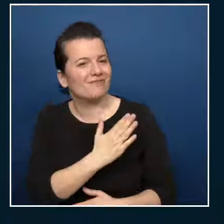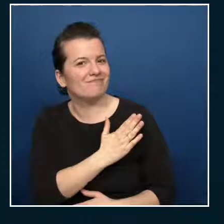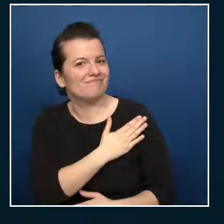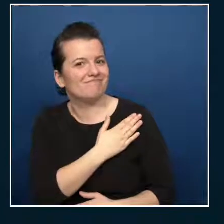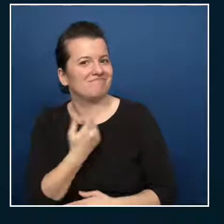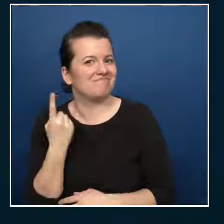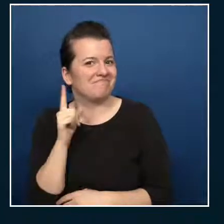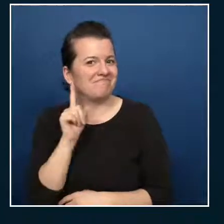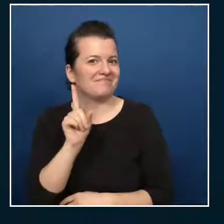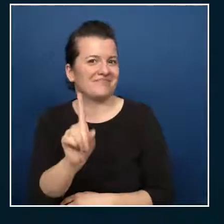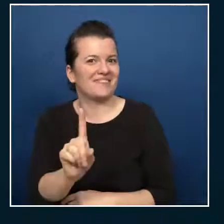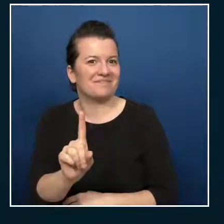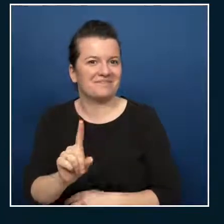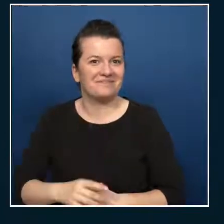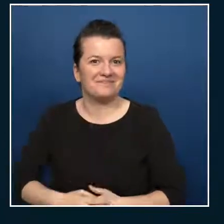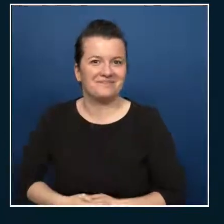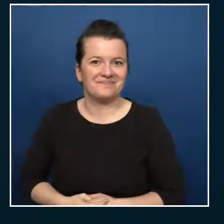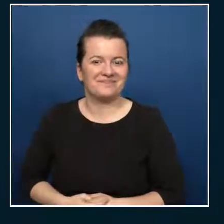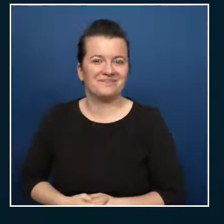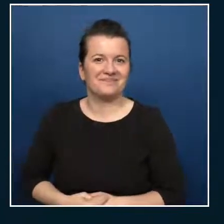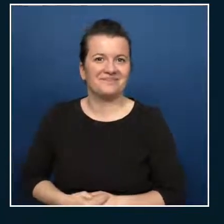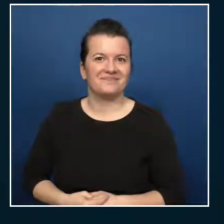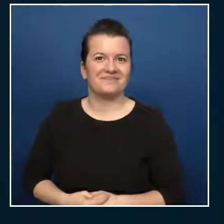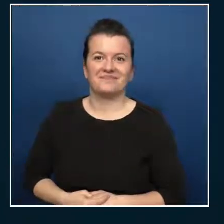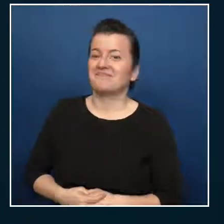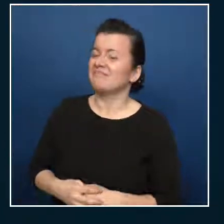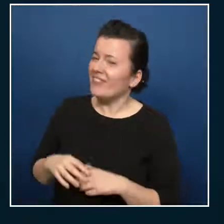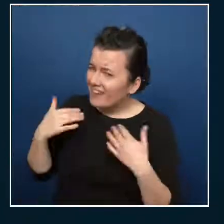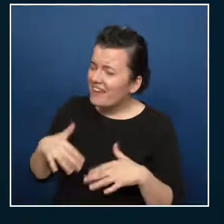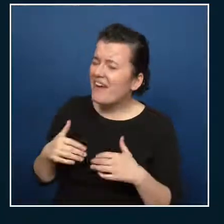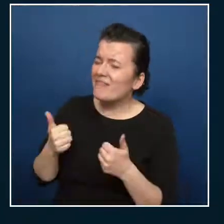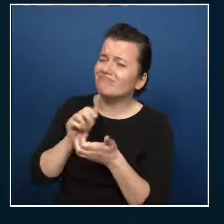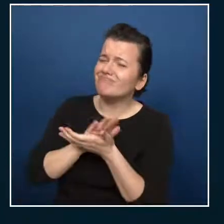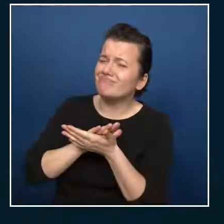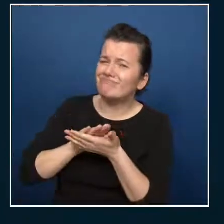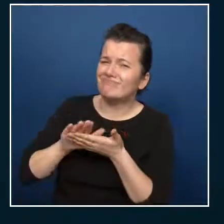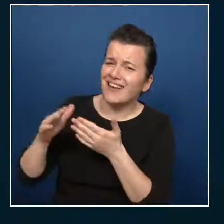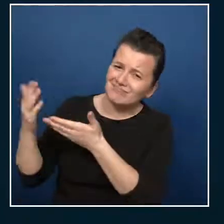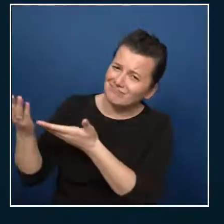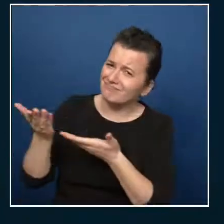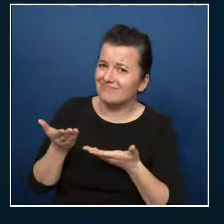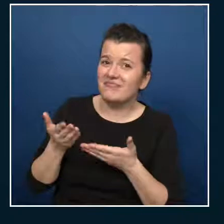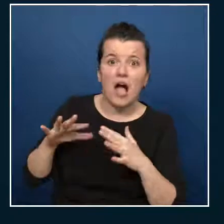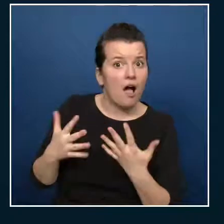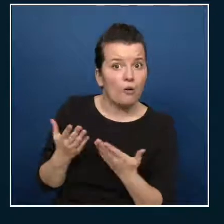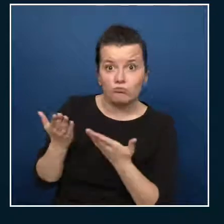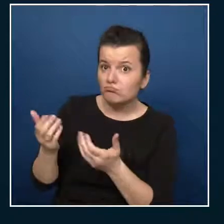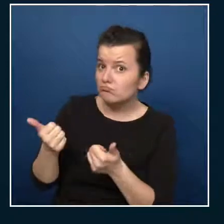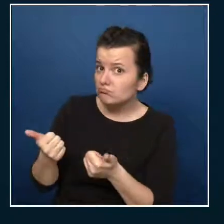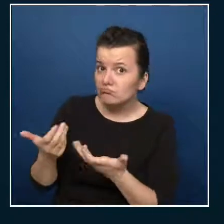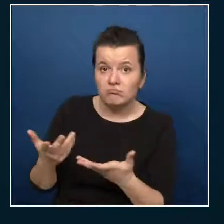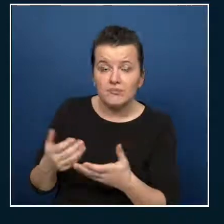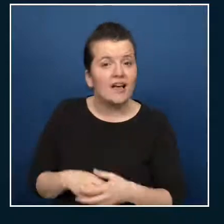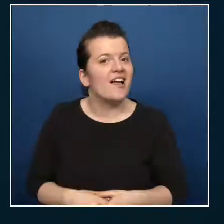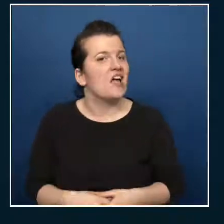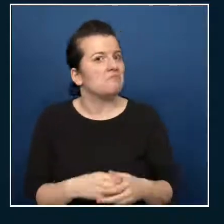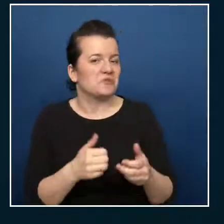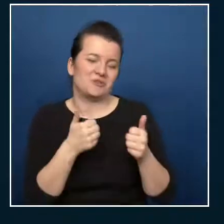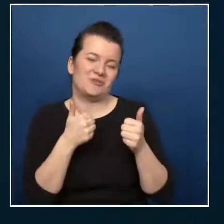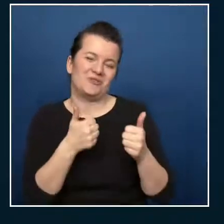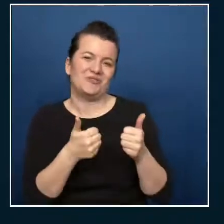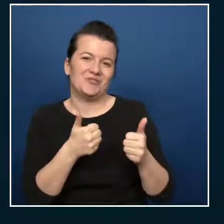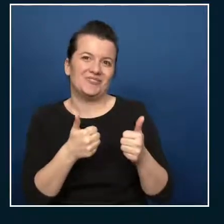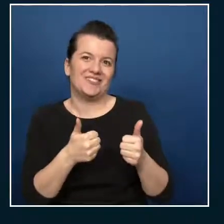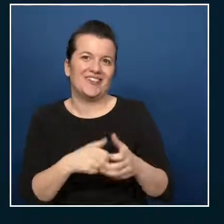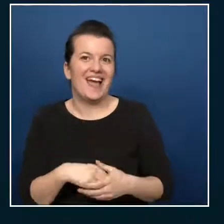speak. Sure, it's nice to have you. How are you? I'm good, and I'm saying hi